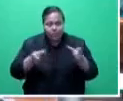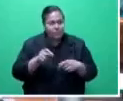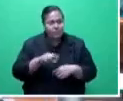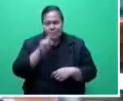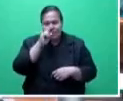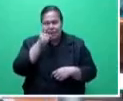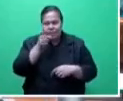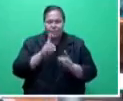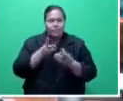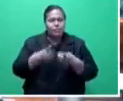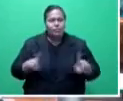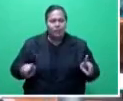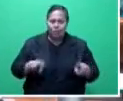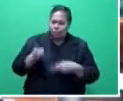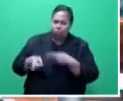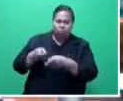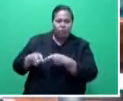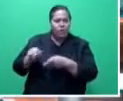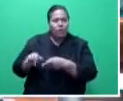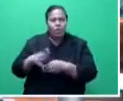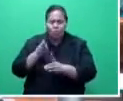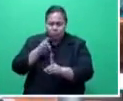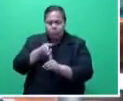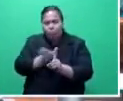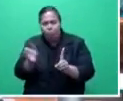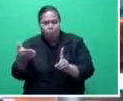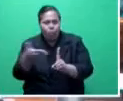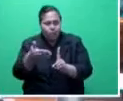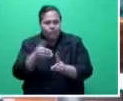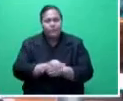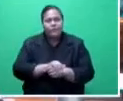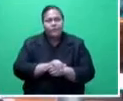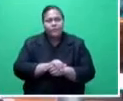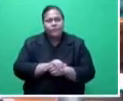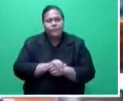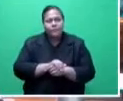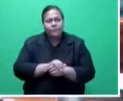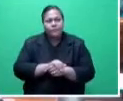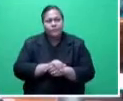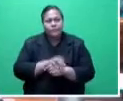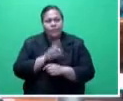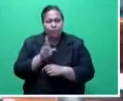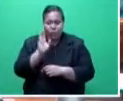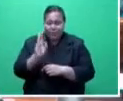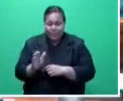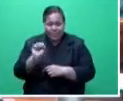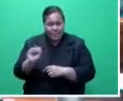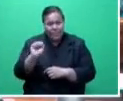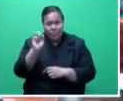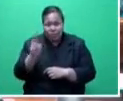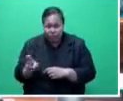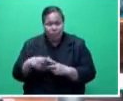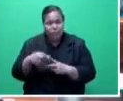unfairly discriminated against, directly or indirectly, on the grounds of his or her actual or supposed personal characteristics and